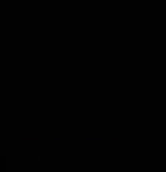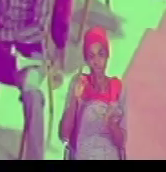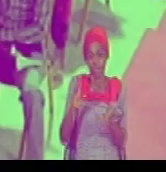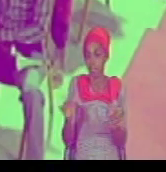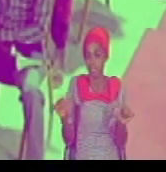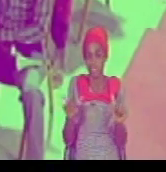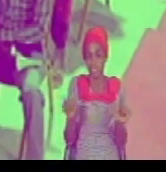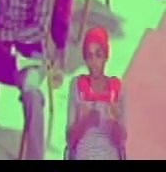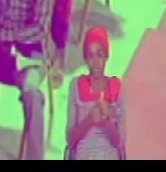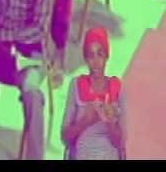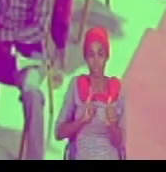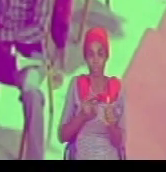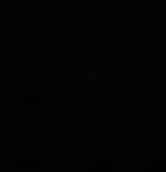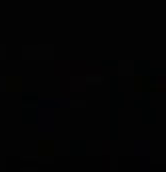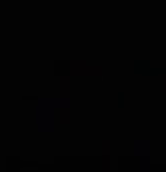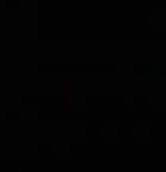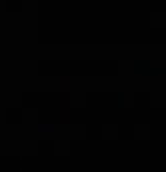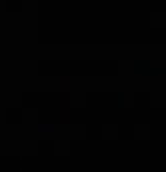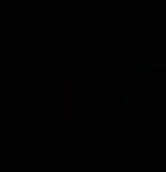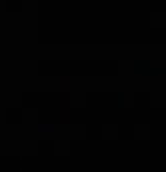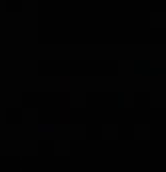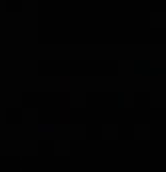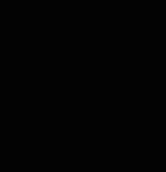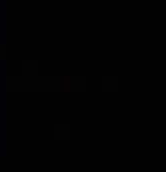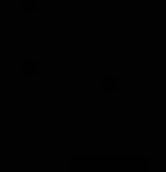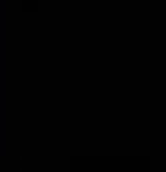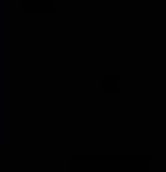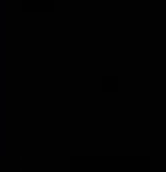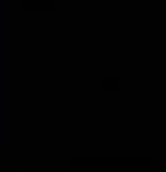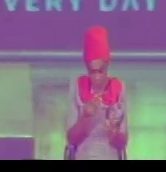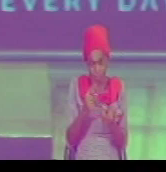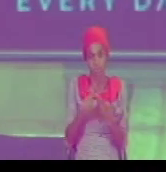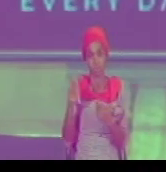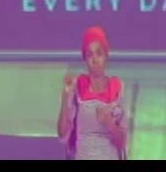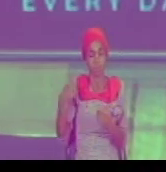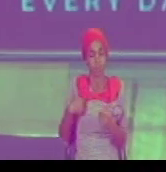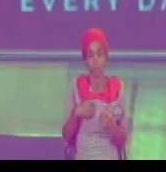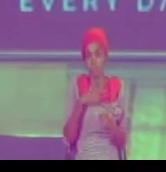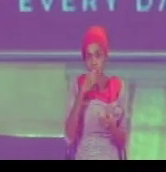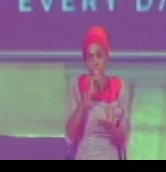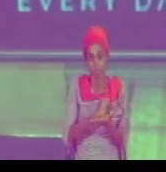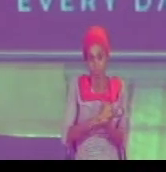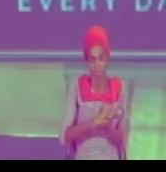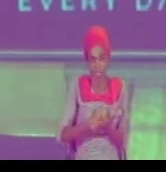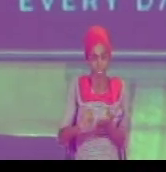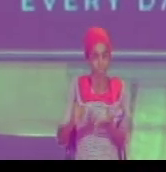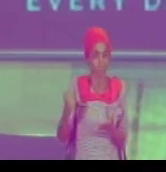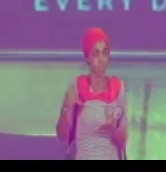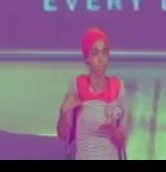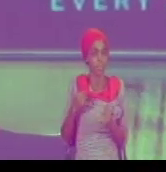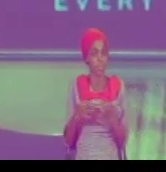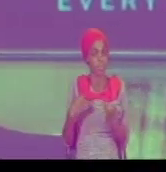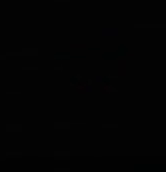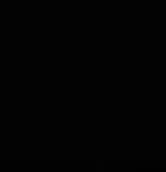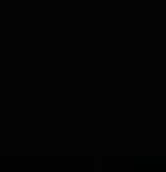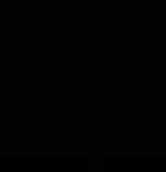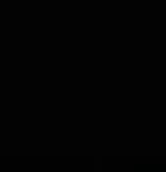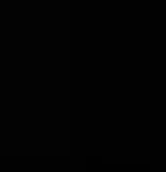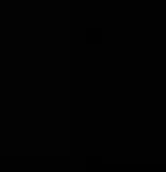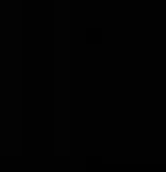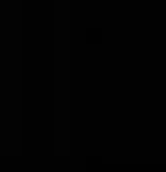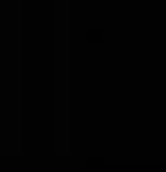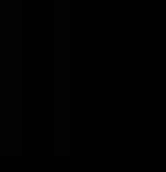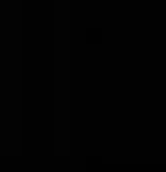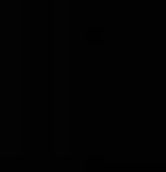we are submissive unto him, if we're children of God, if we're living holy, if we're